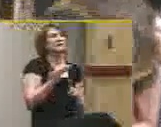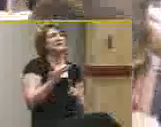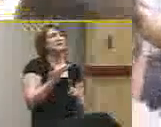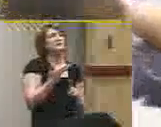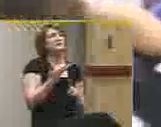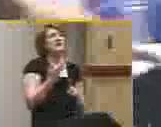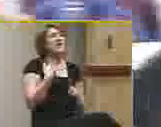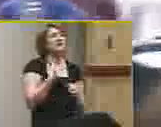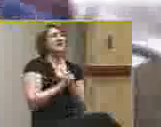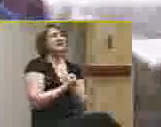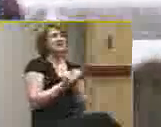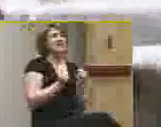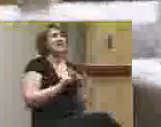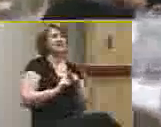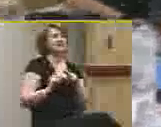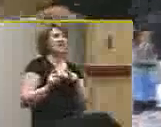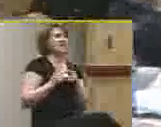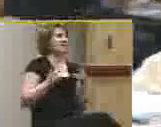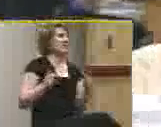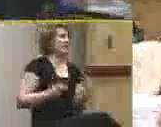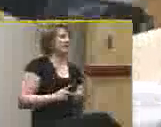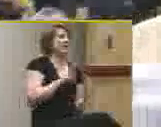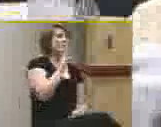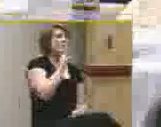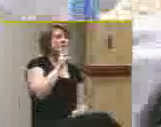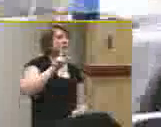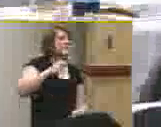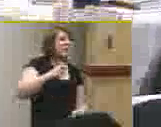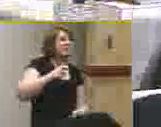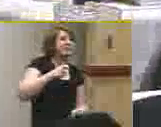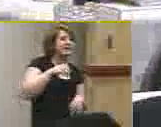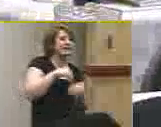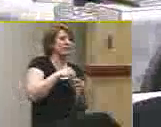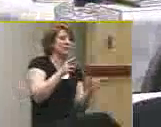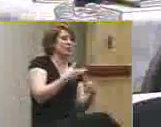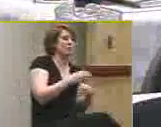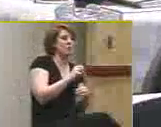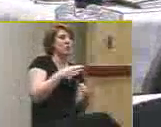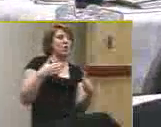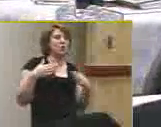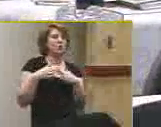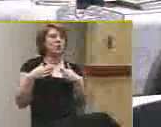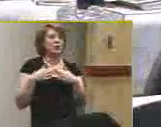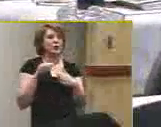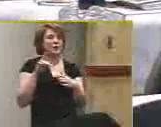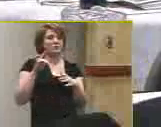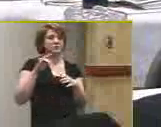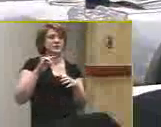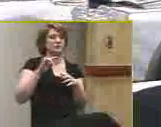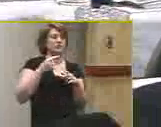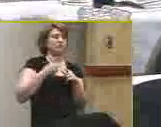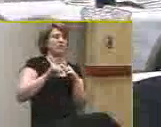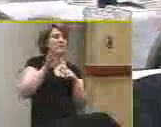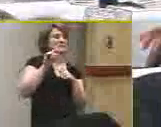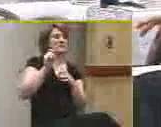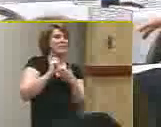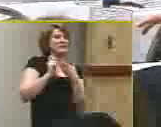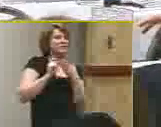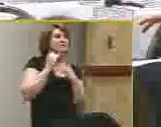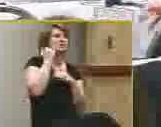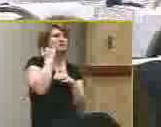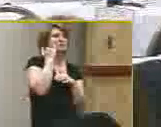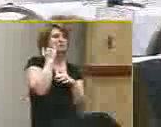safe escape place. Maybe there's a water fountain in the room. Maybe there's a corner. Maybe he likes to go sharpen his pencil, where he's just when he's ready to like just lash